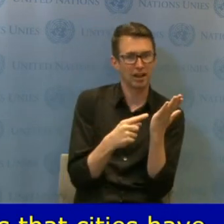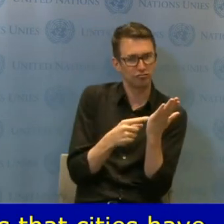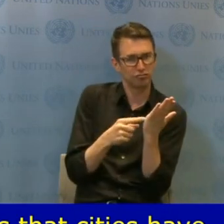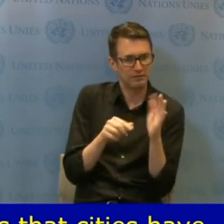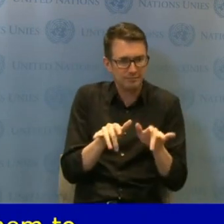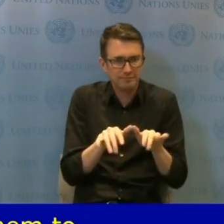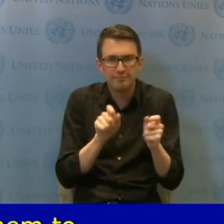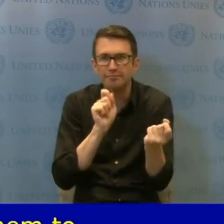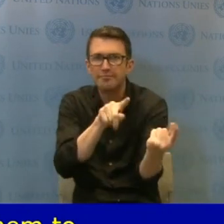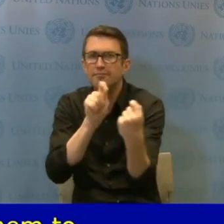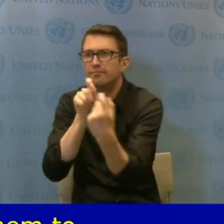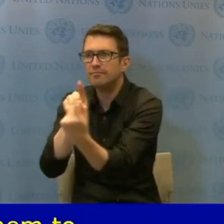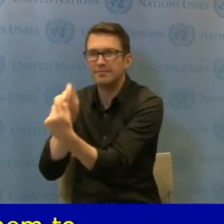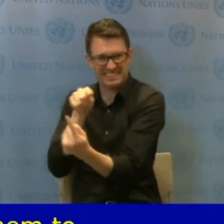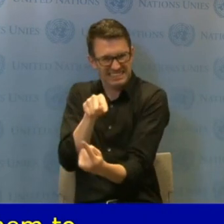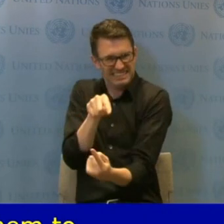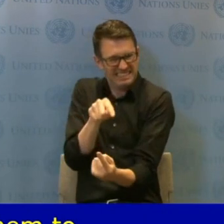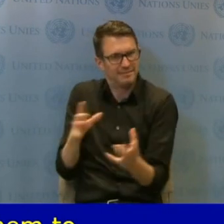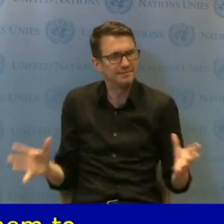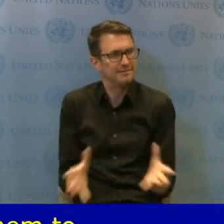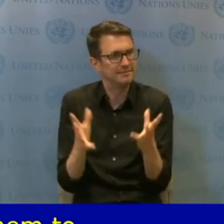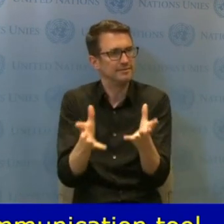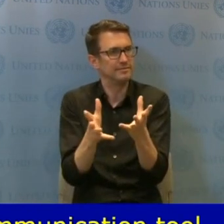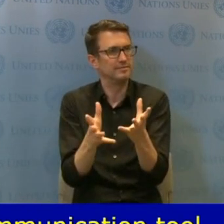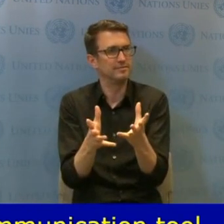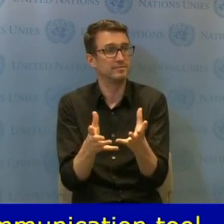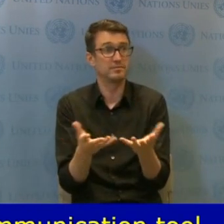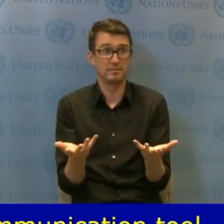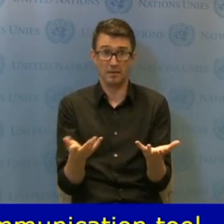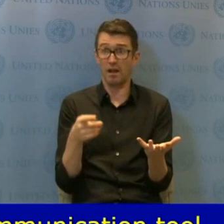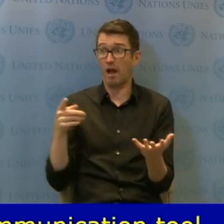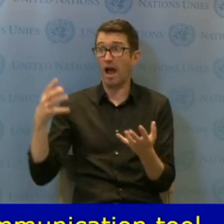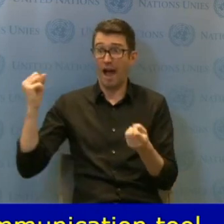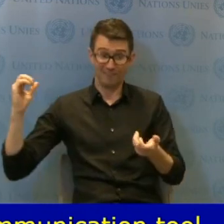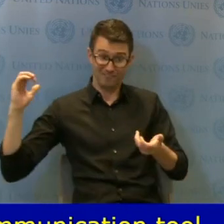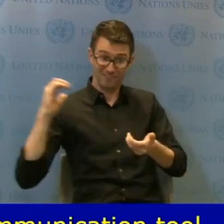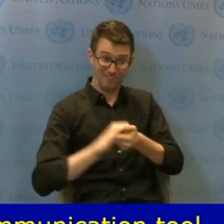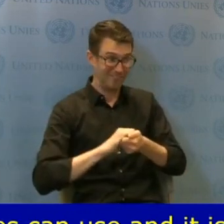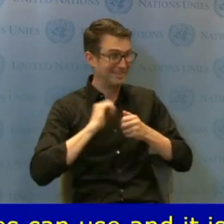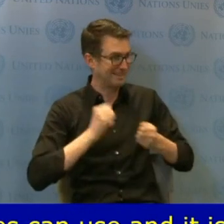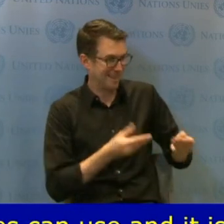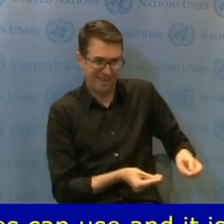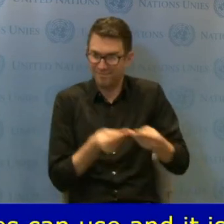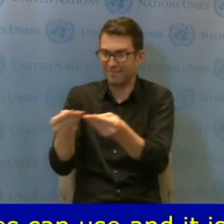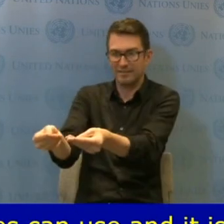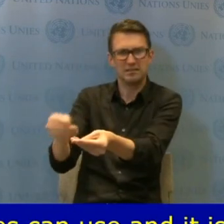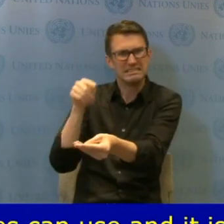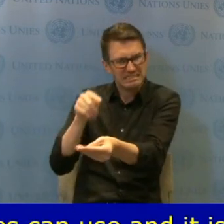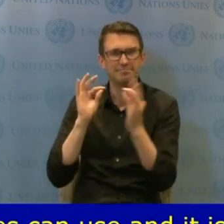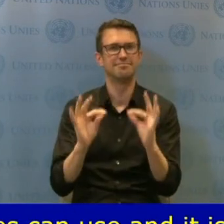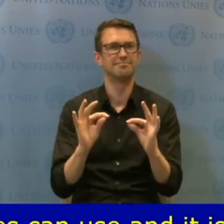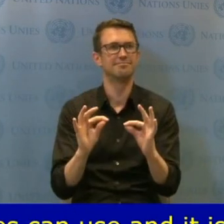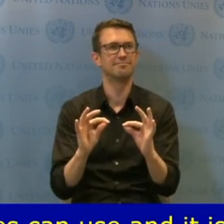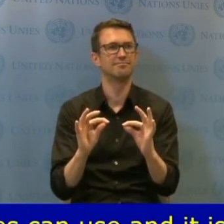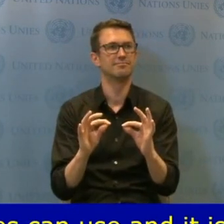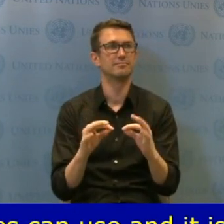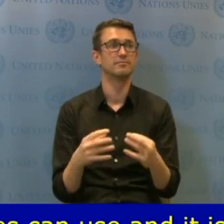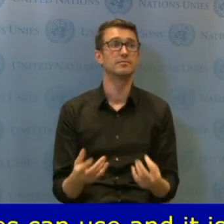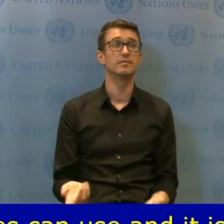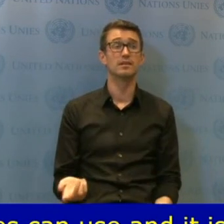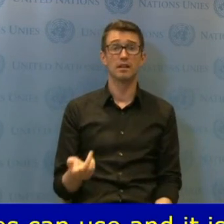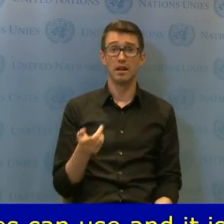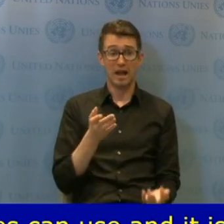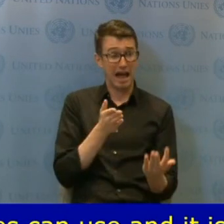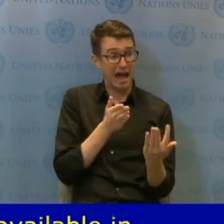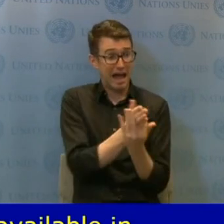tools available in English. We're working with our partners, and we now are having it translated into